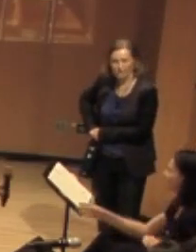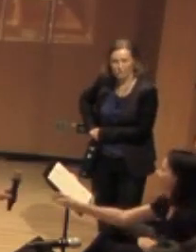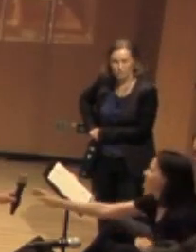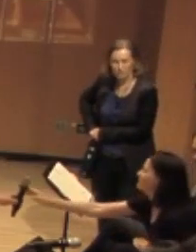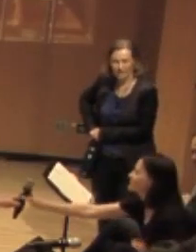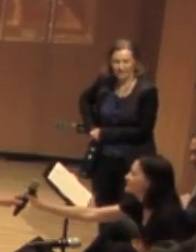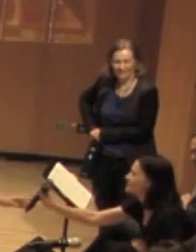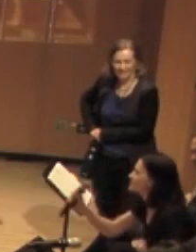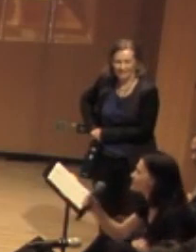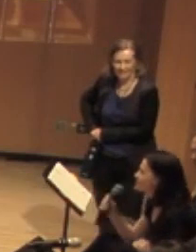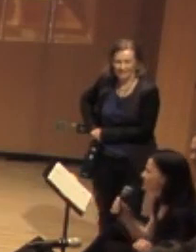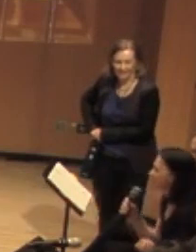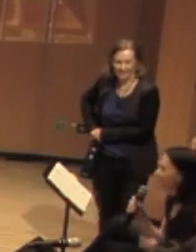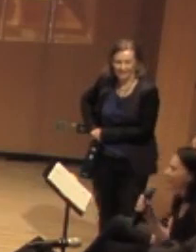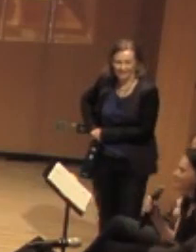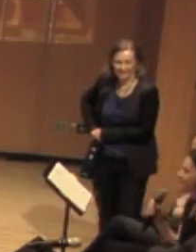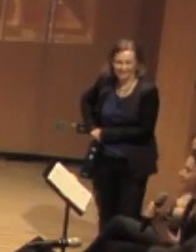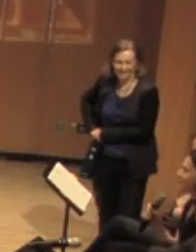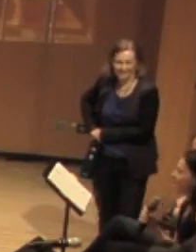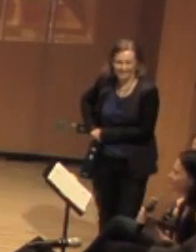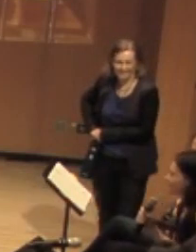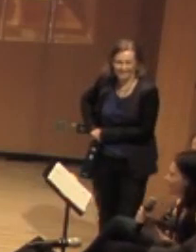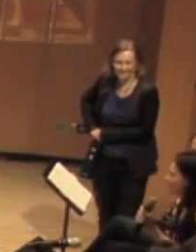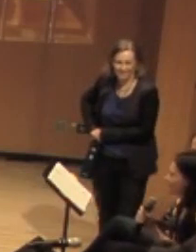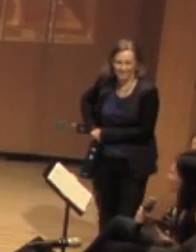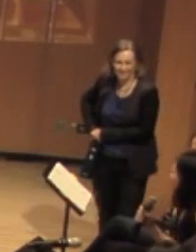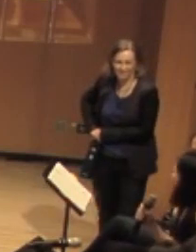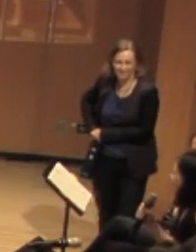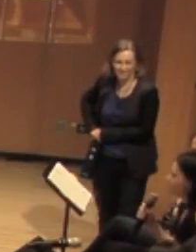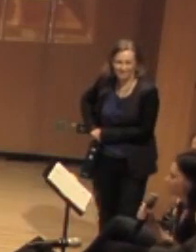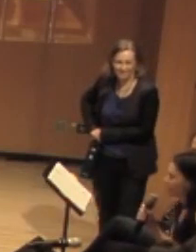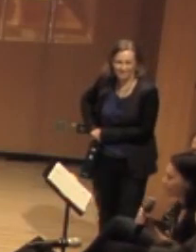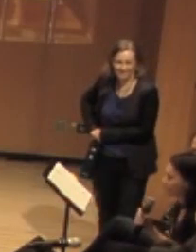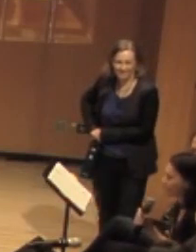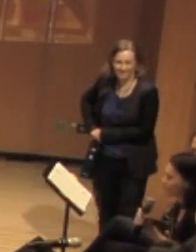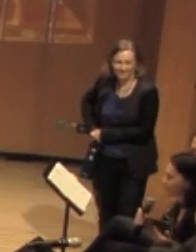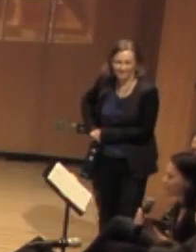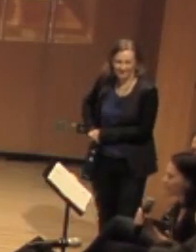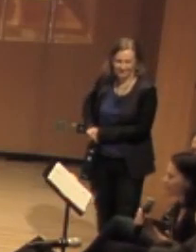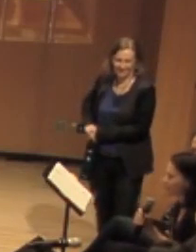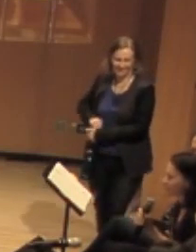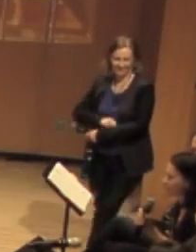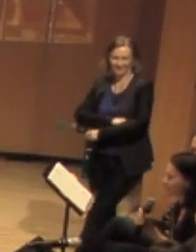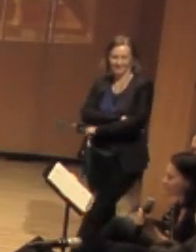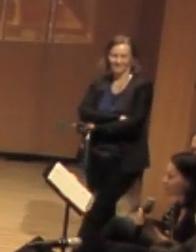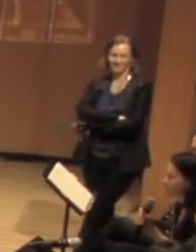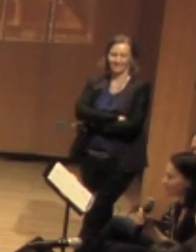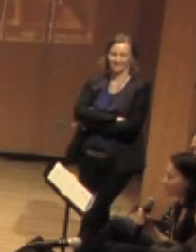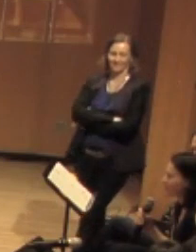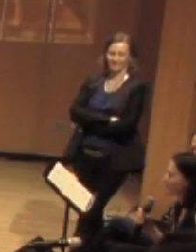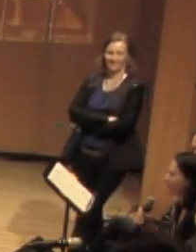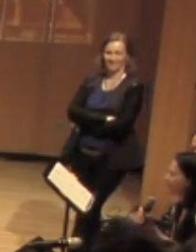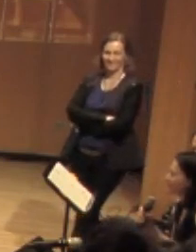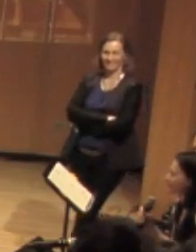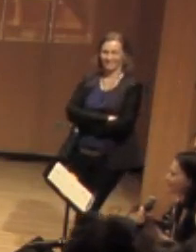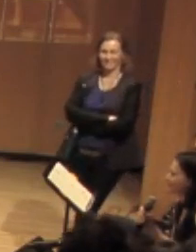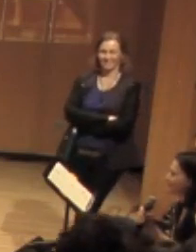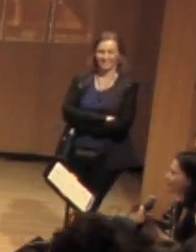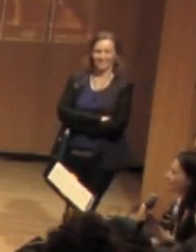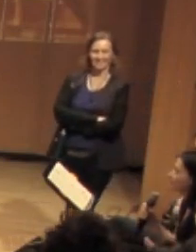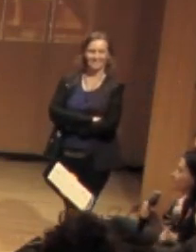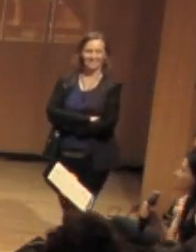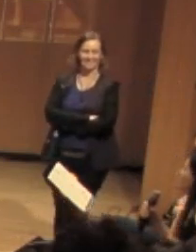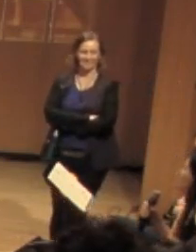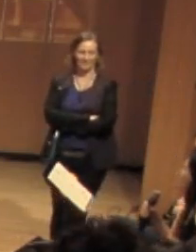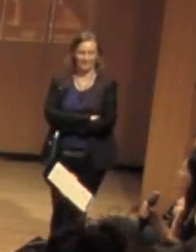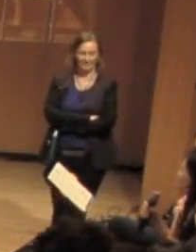something to share sure I mean along those lines I'll I'll just say I I was in death variations a long time ago and um